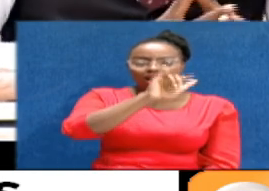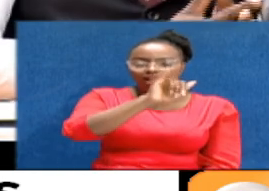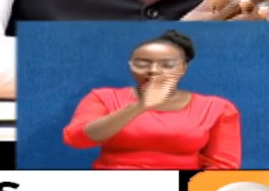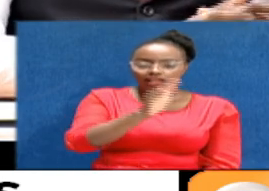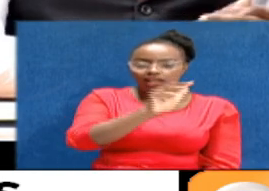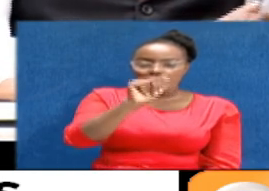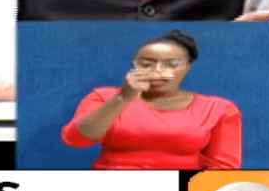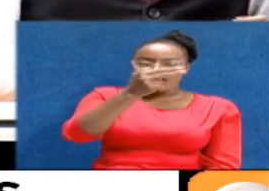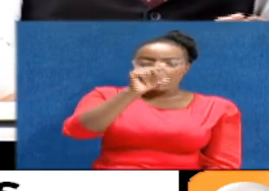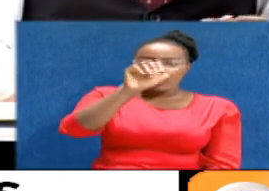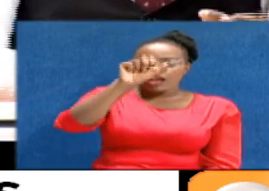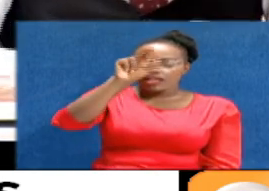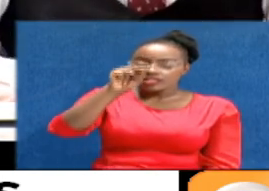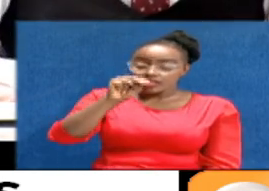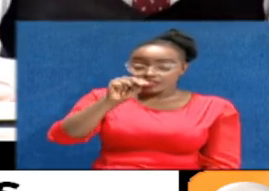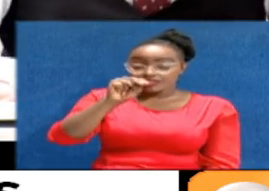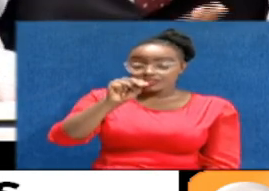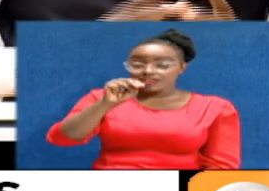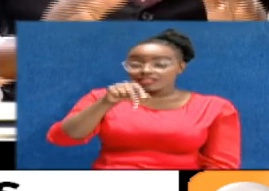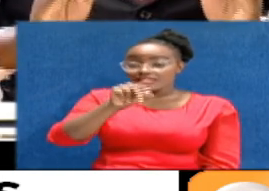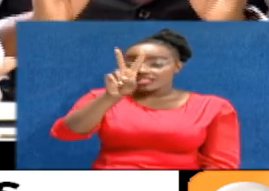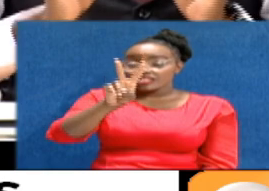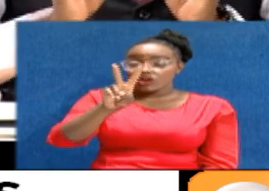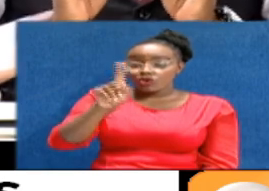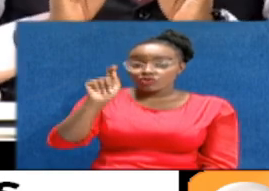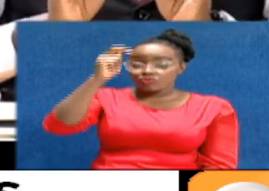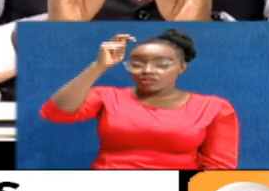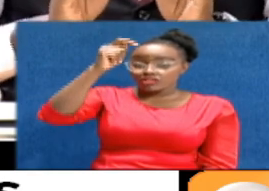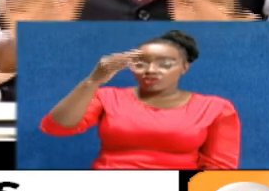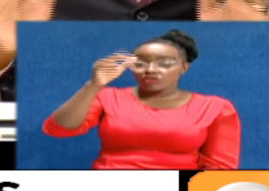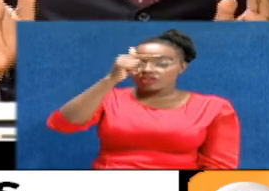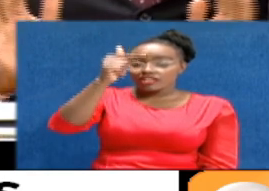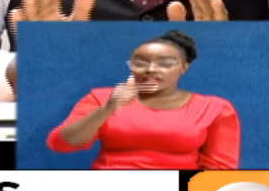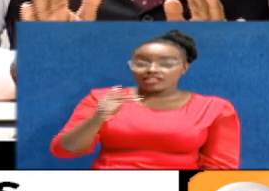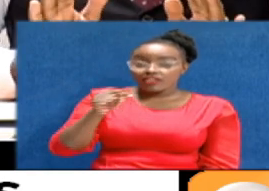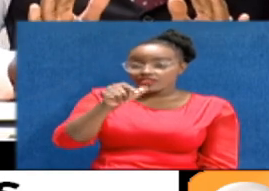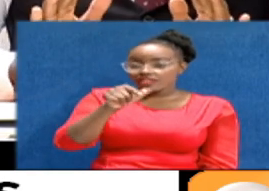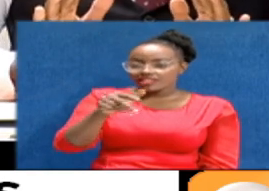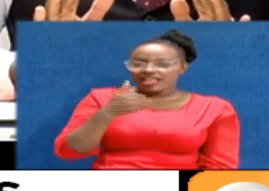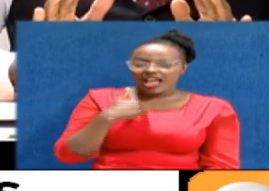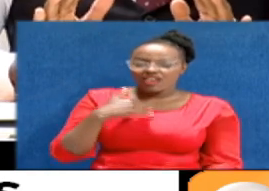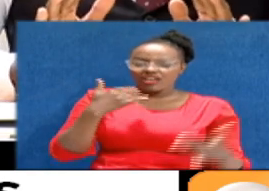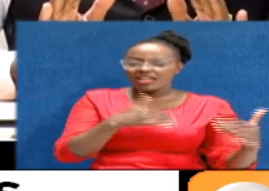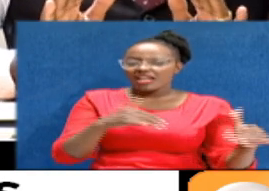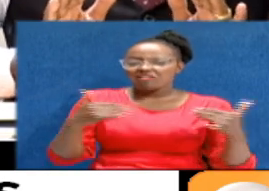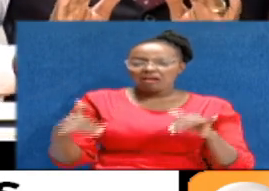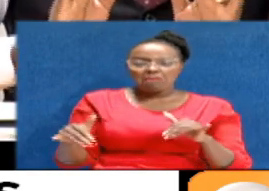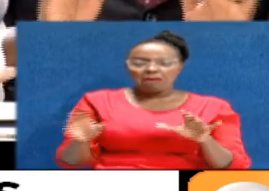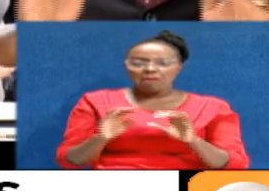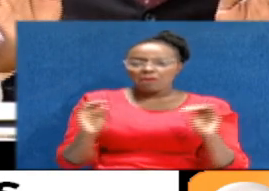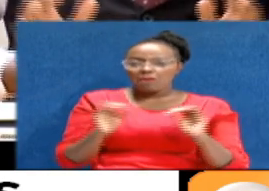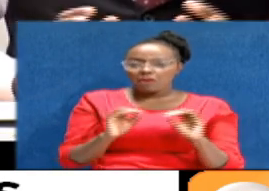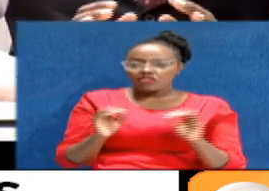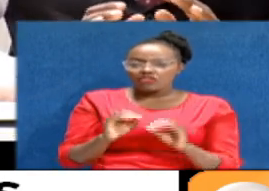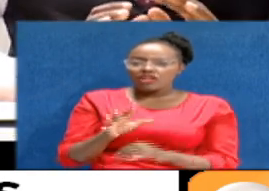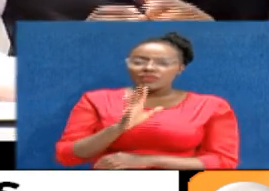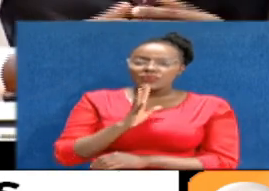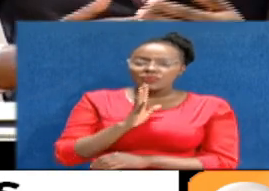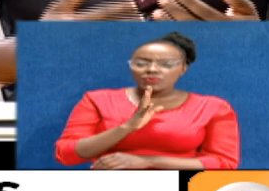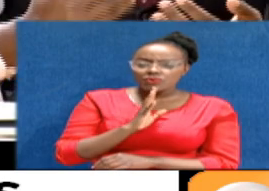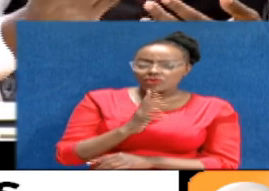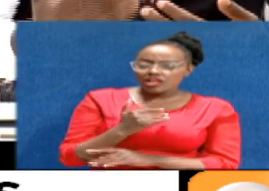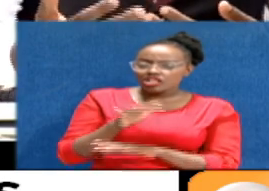Mwinyi, the second president of Tanzania. That no drama kind of demeanor, speak in a